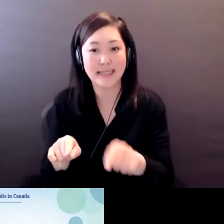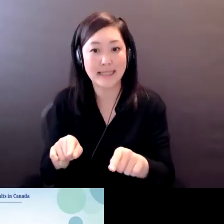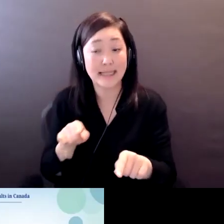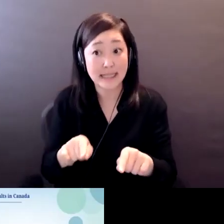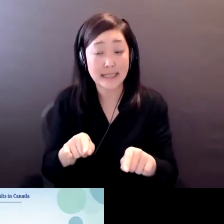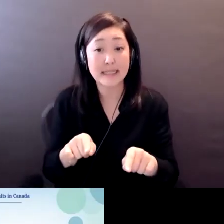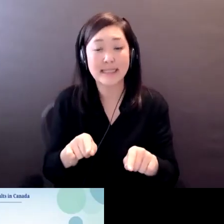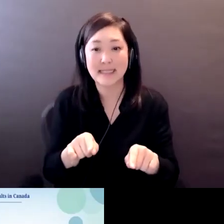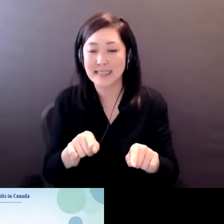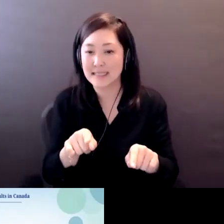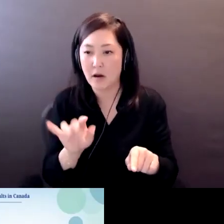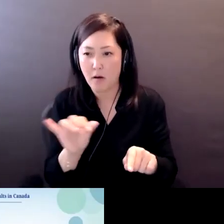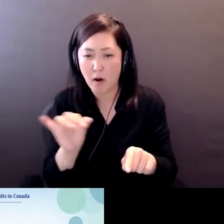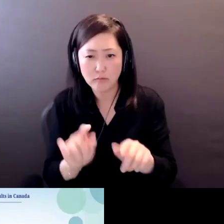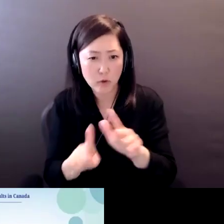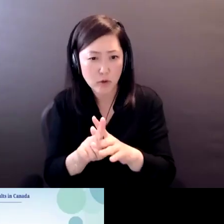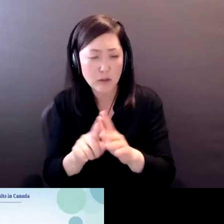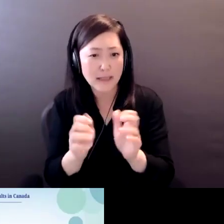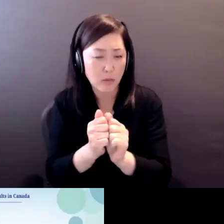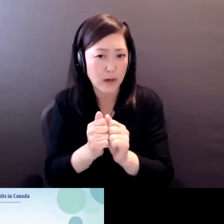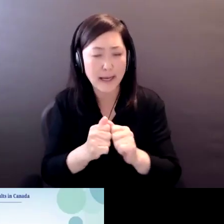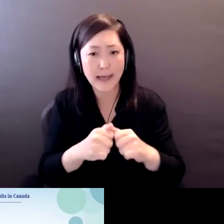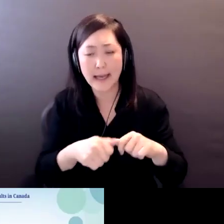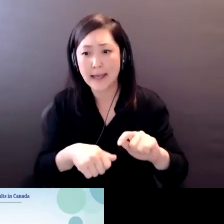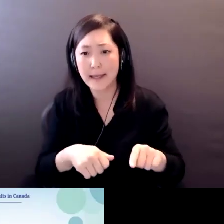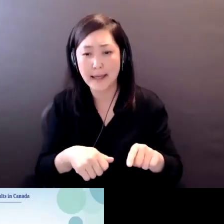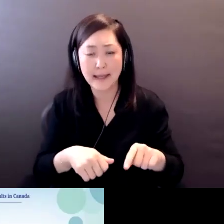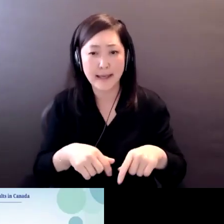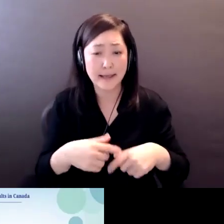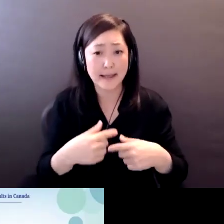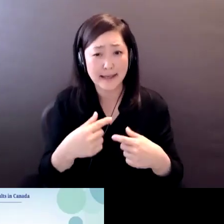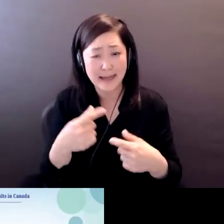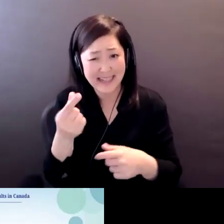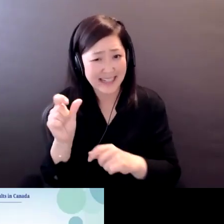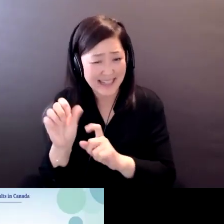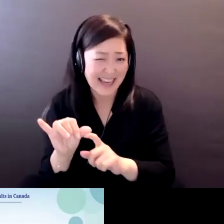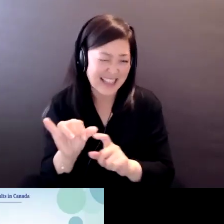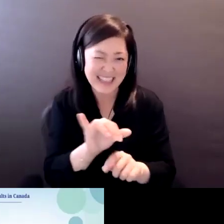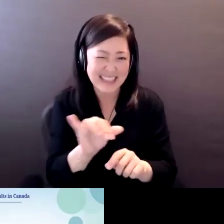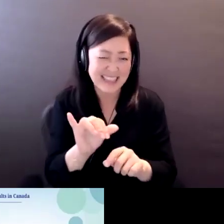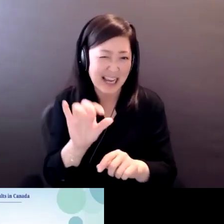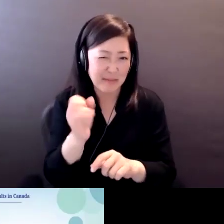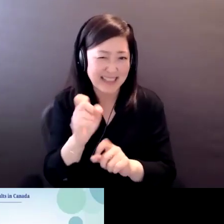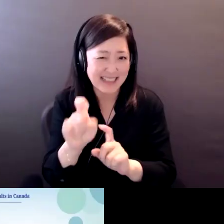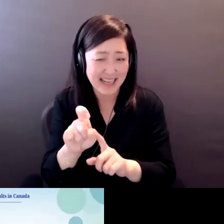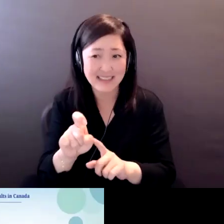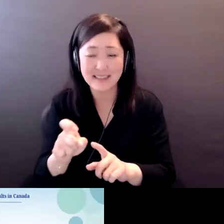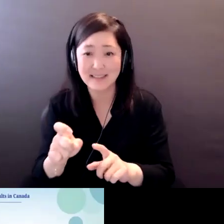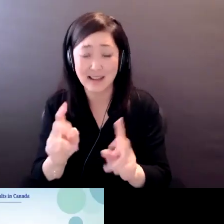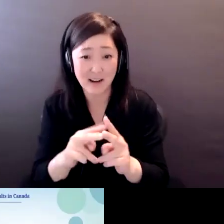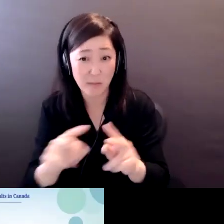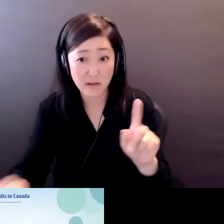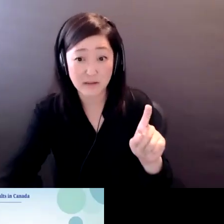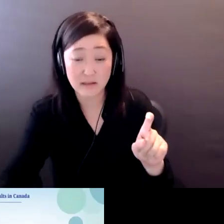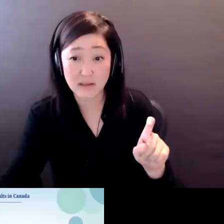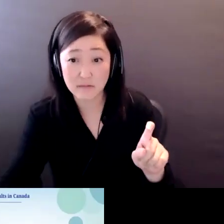in same-sex couples? And I don't know if there's a lot of data out there on this. Well, there actually is. And